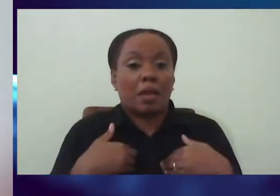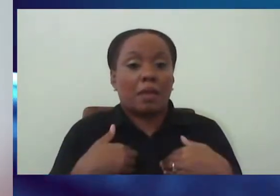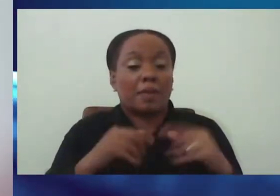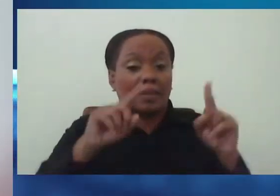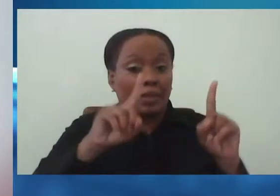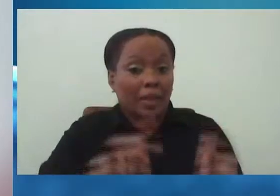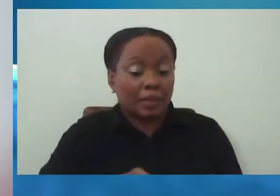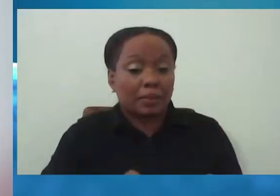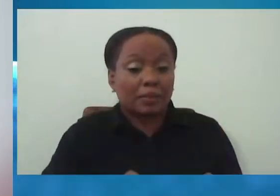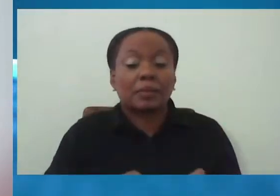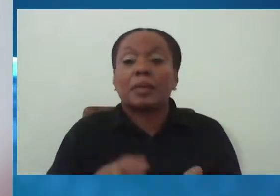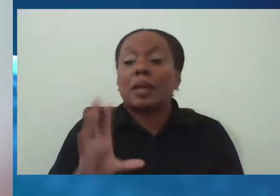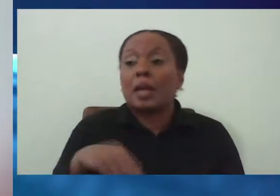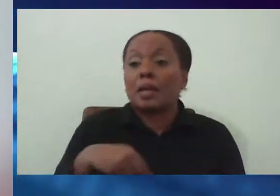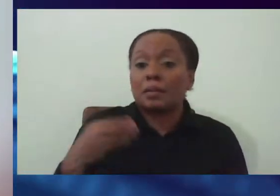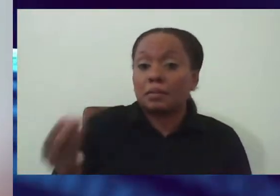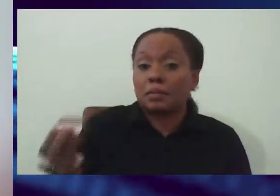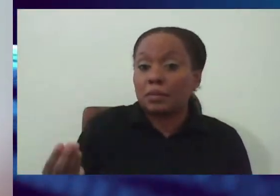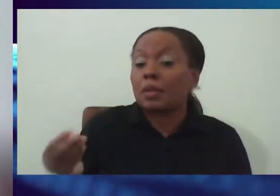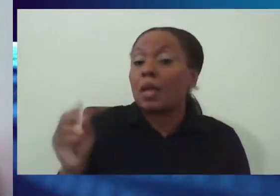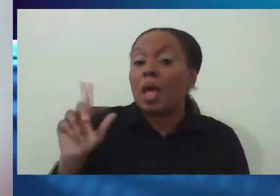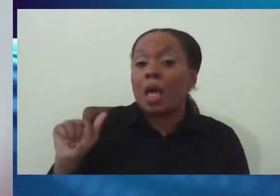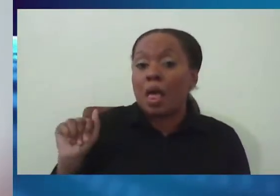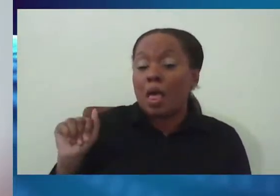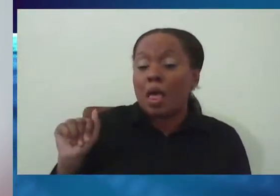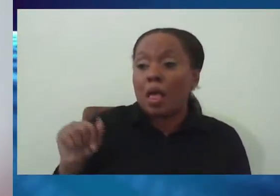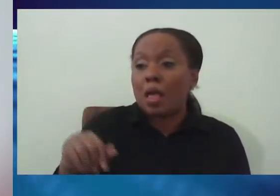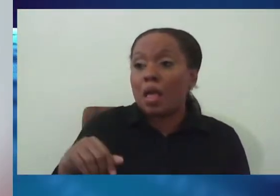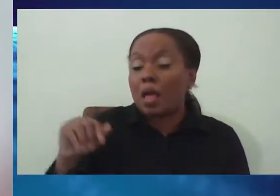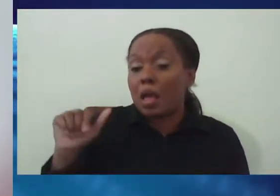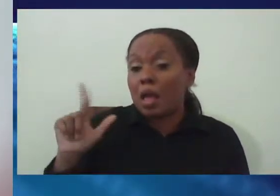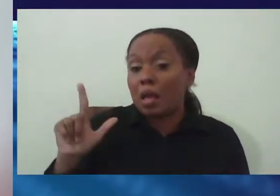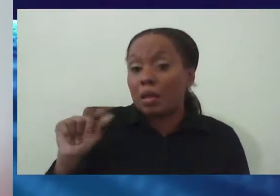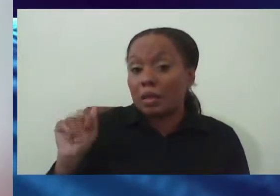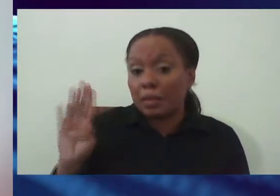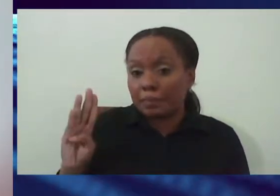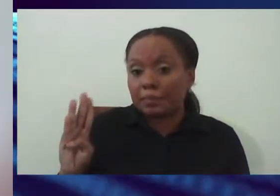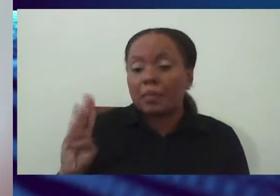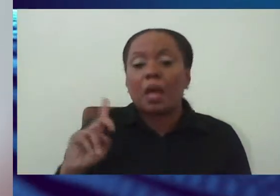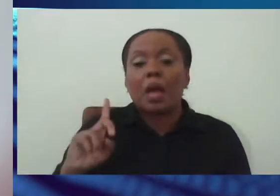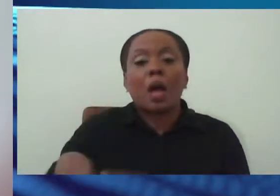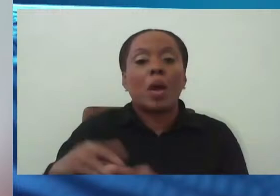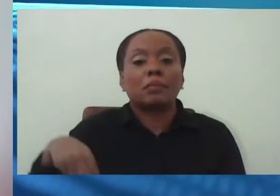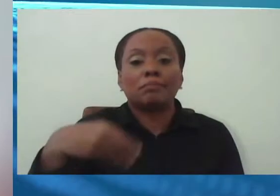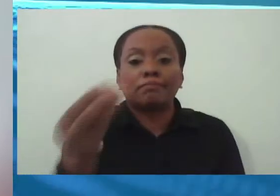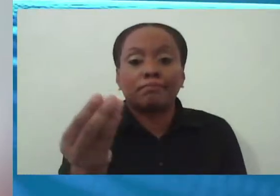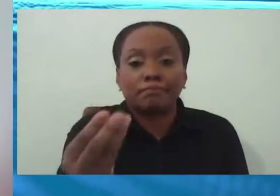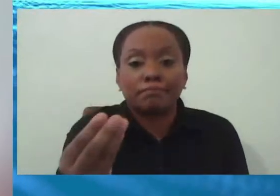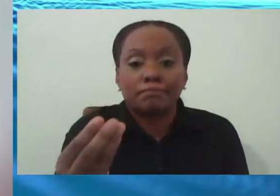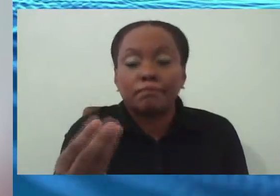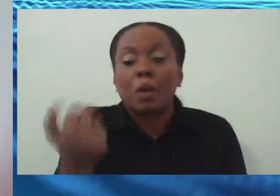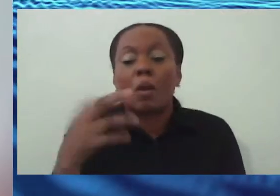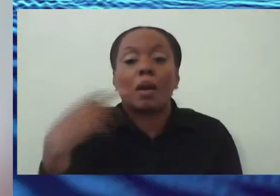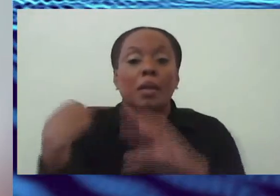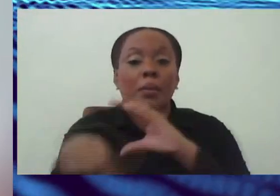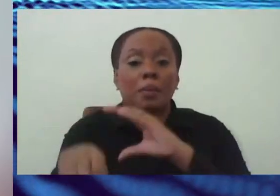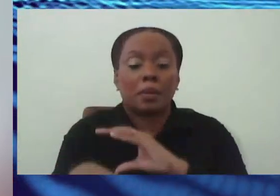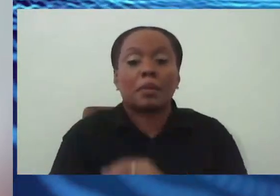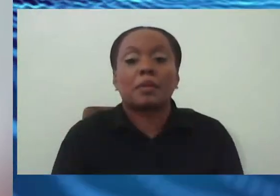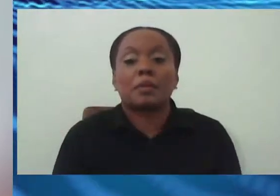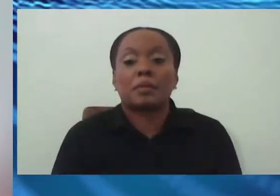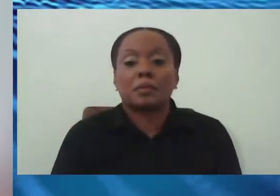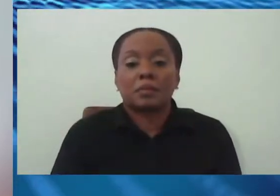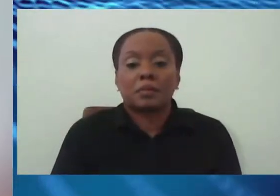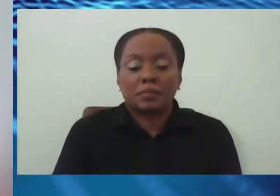officially received by the lab and when the result is available for email back out and